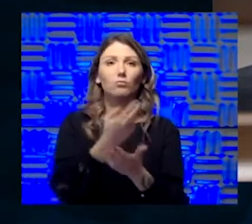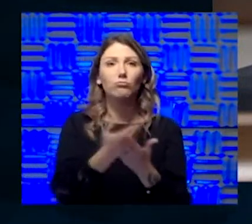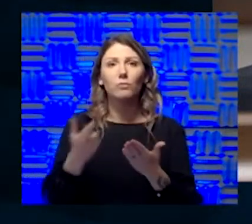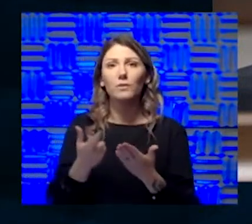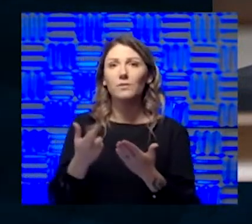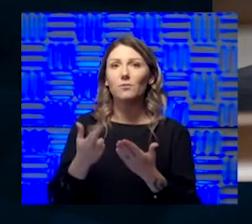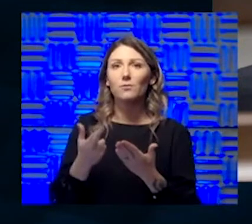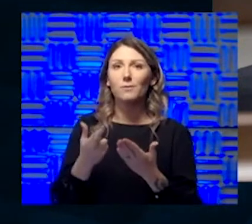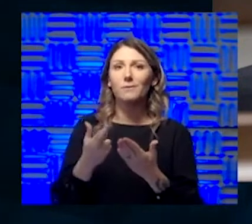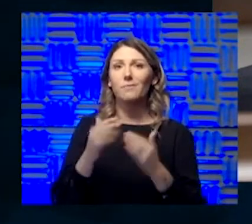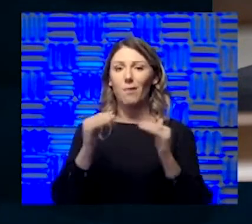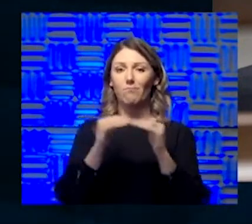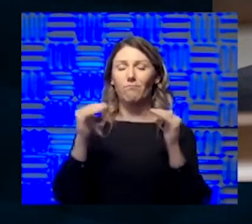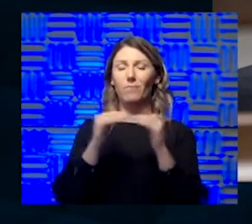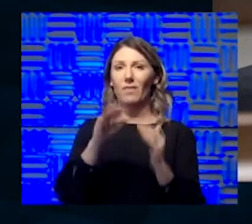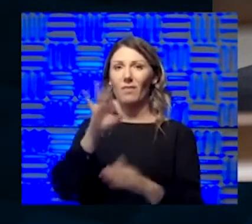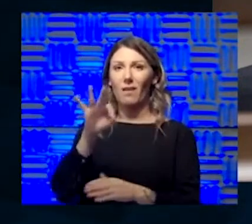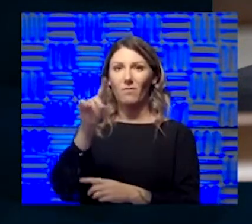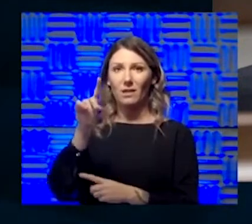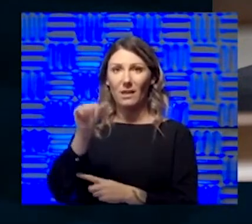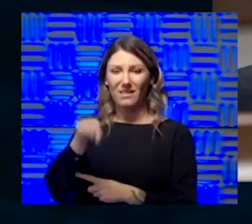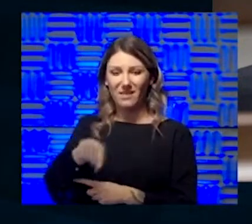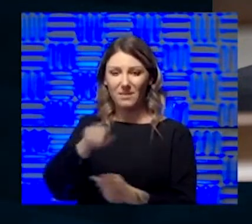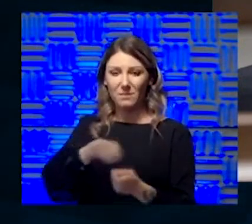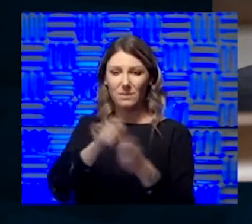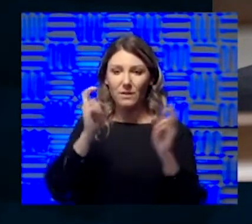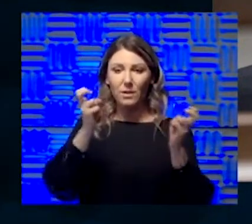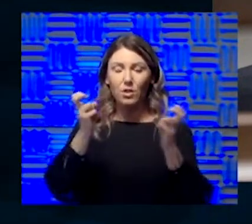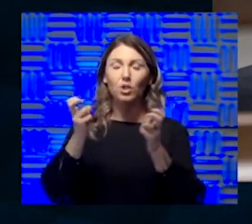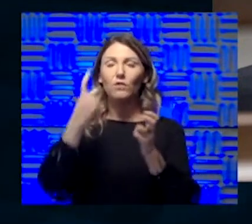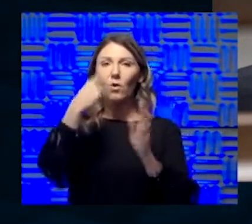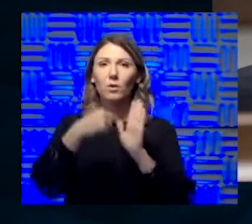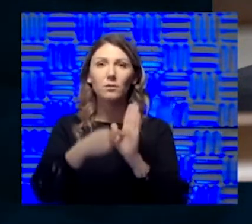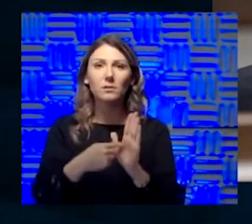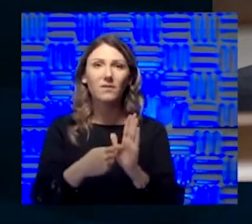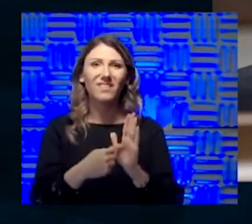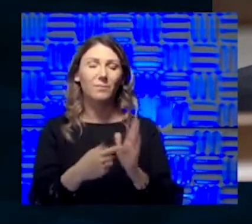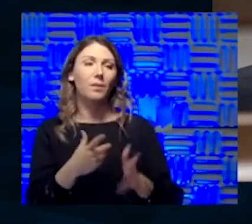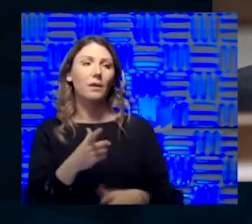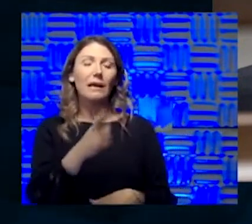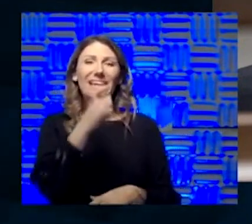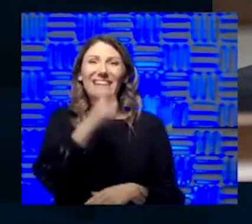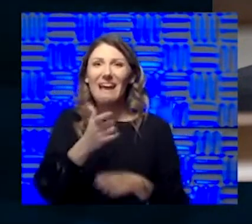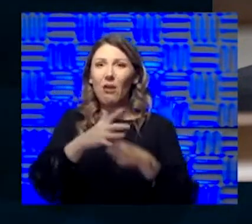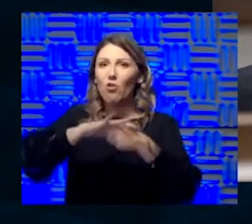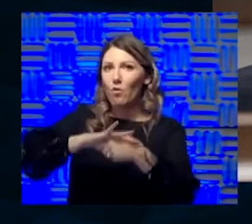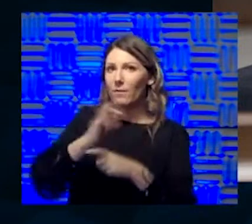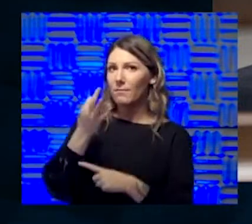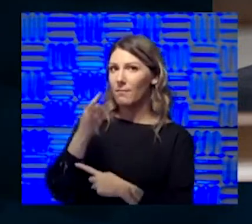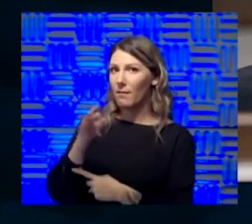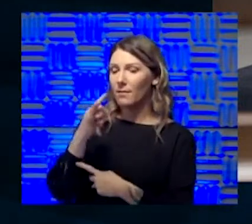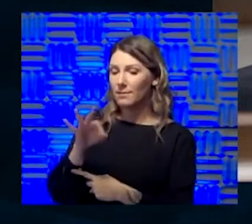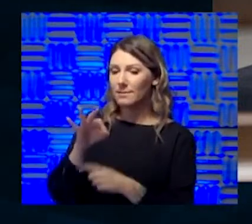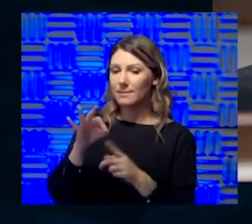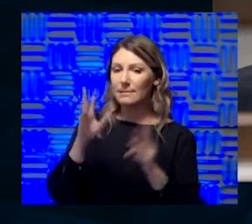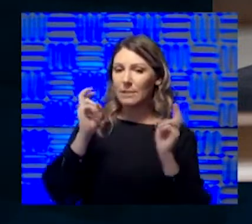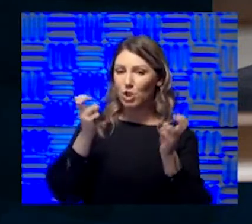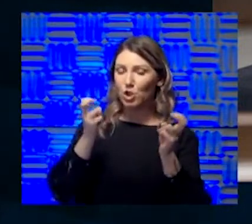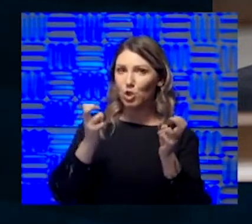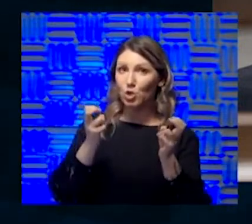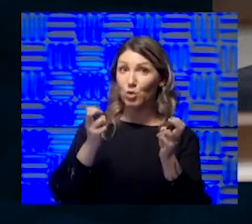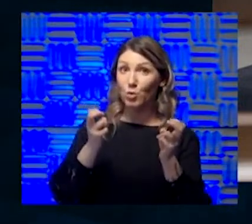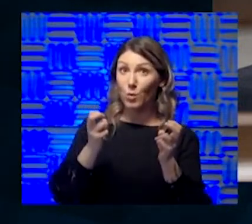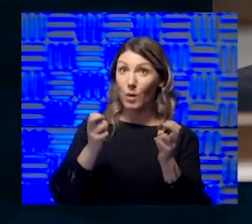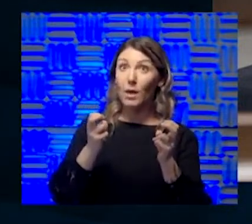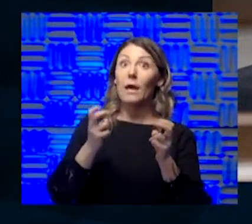FDA on this particular issue. For example, I'm trying to help a non-COVID-19 issue at